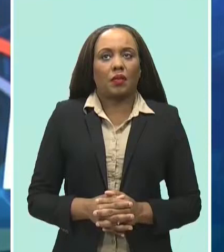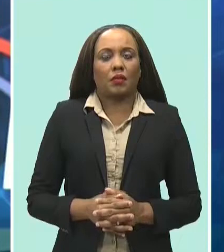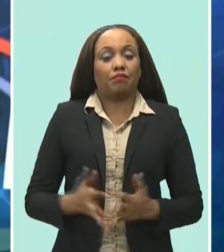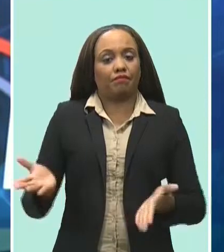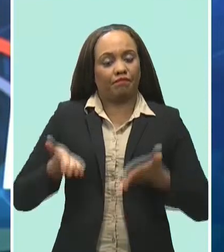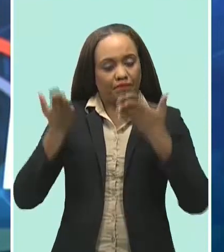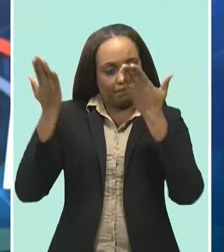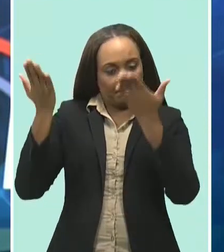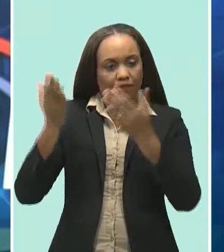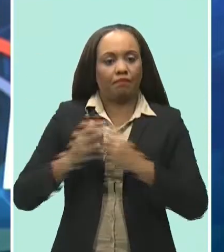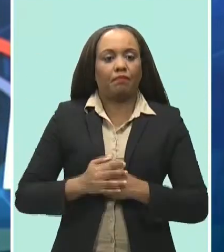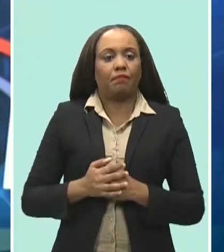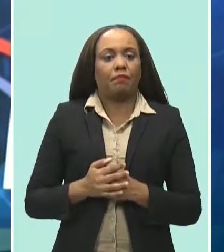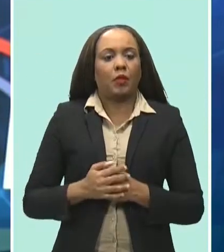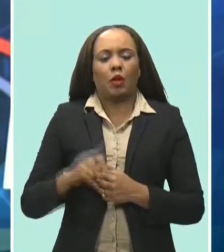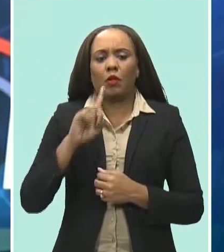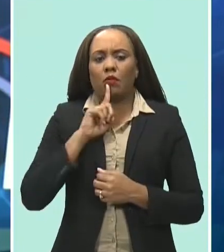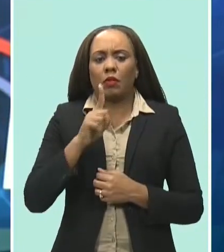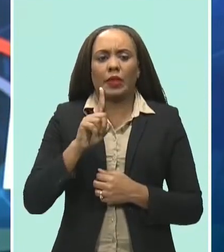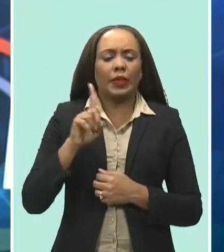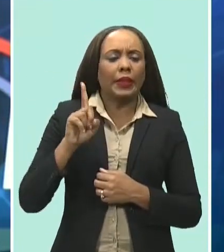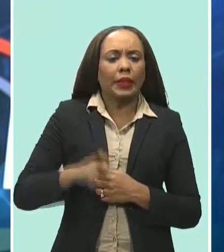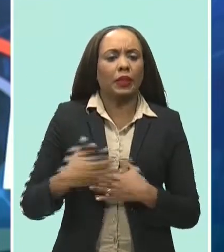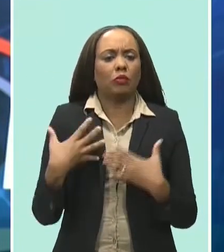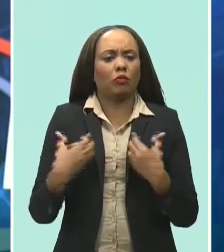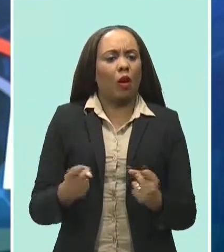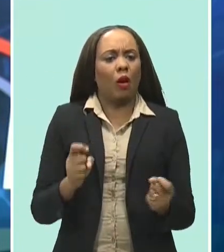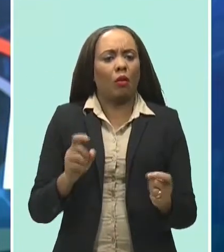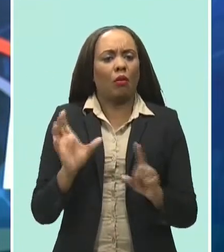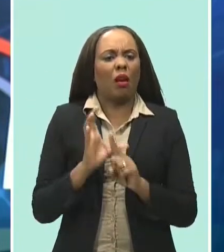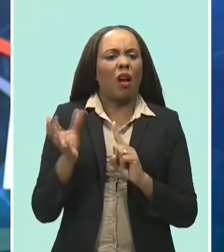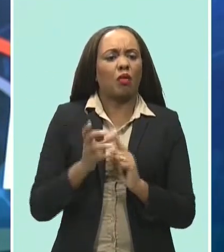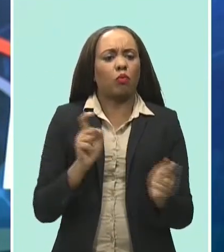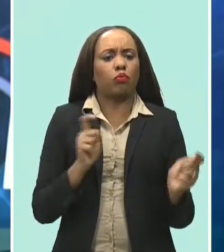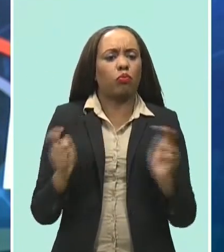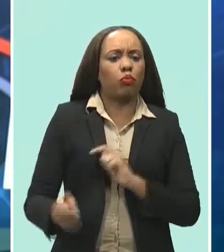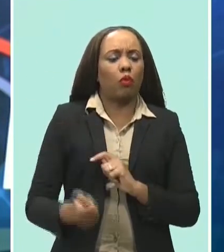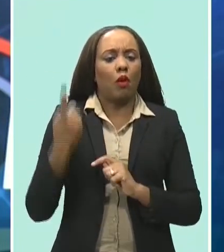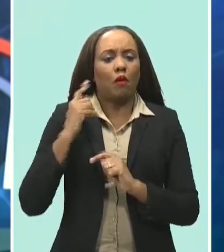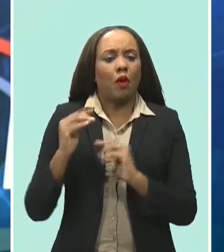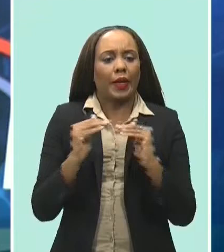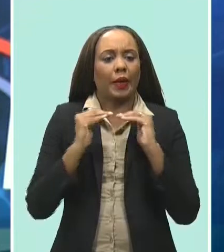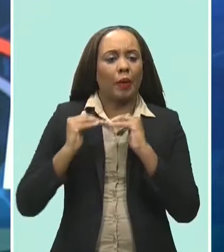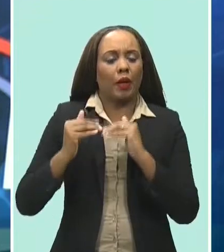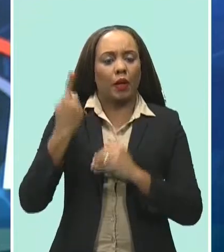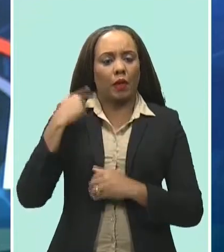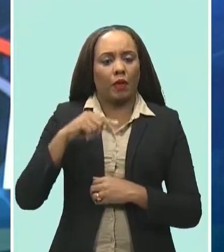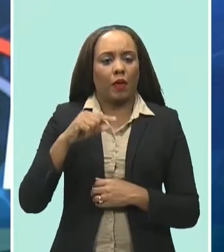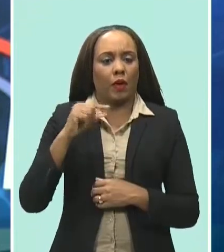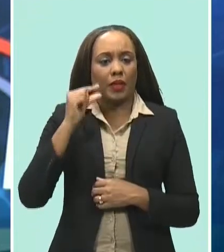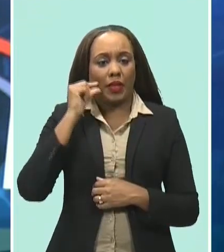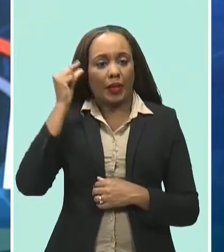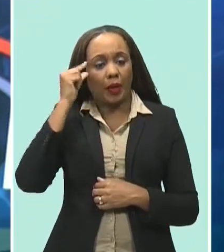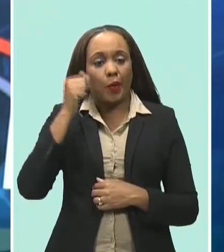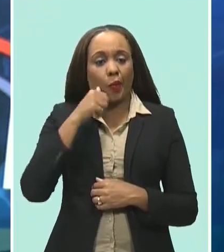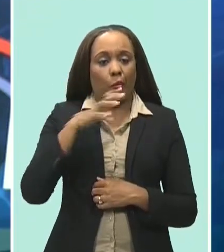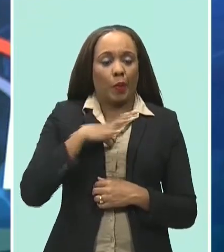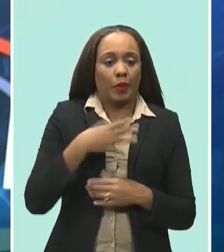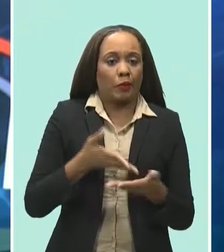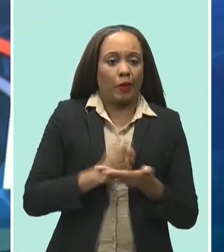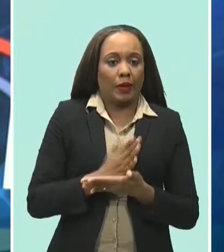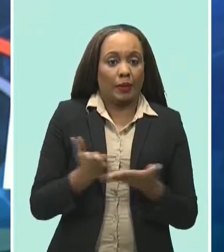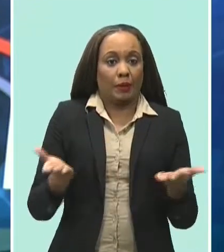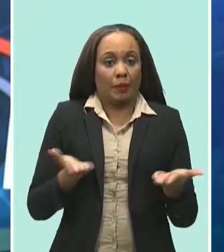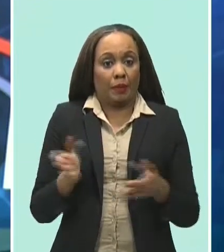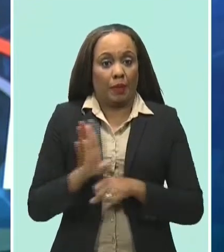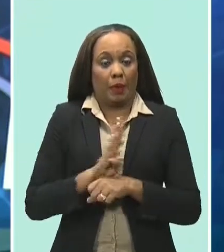A suggestion that a bold cultural shift is needed to further advance gender equality and women's rights in Barbados and across the region.